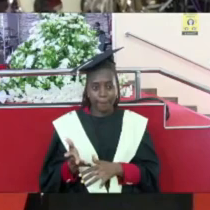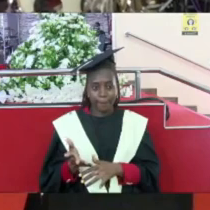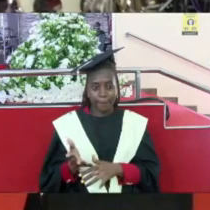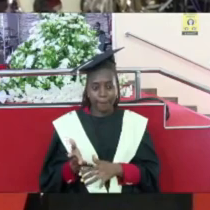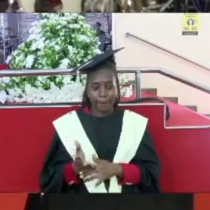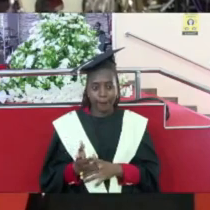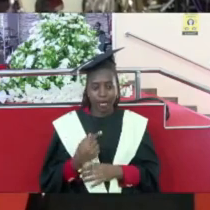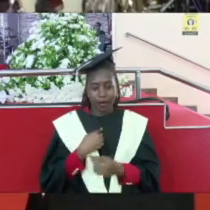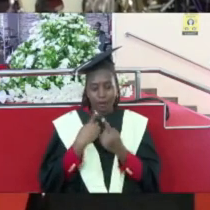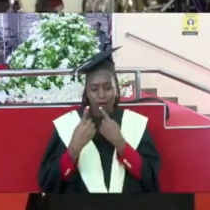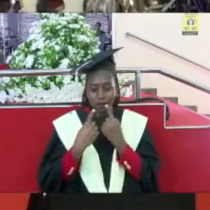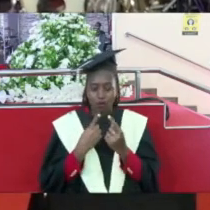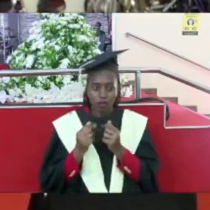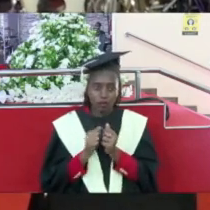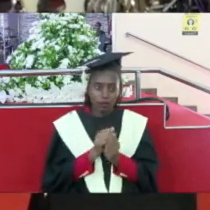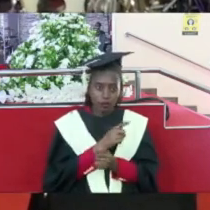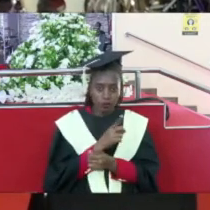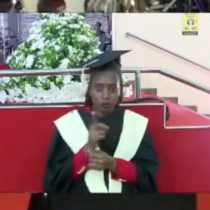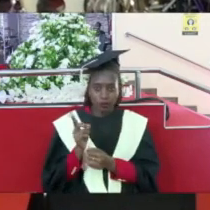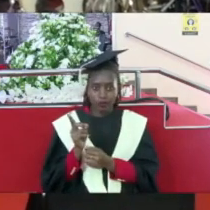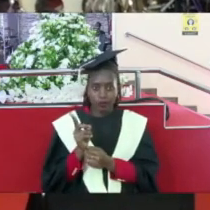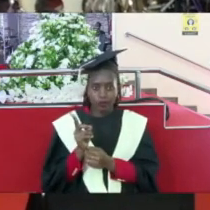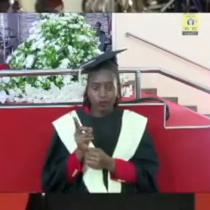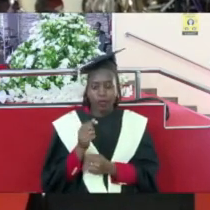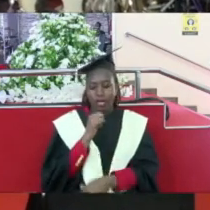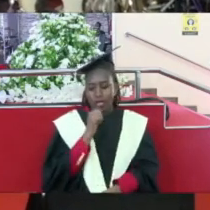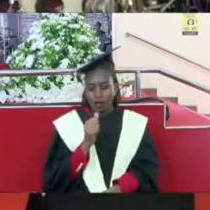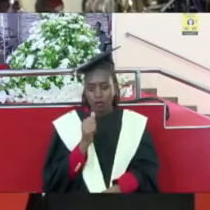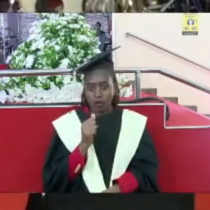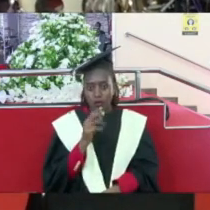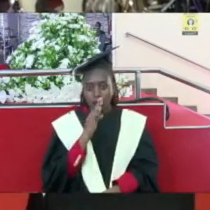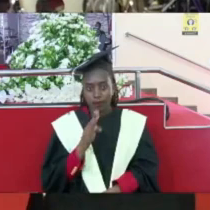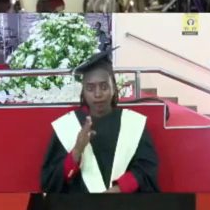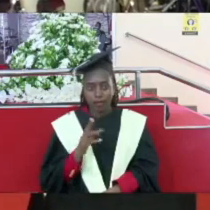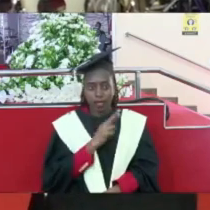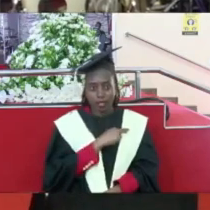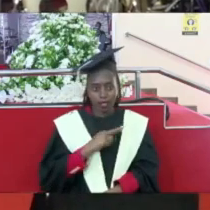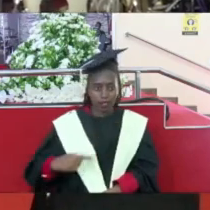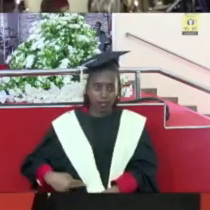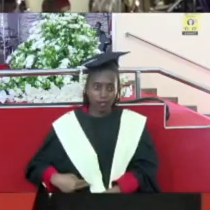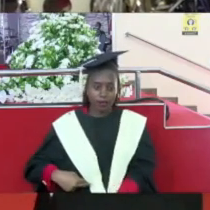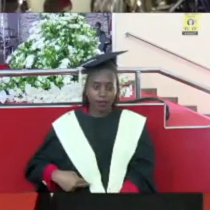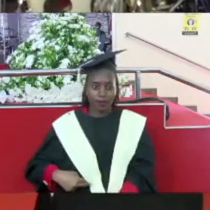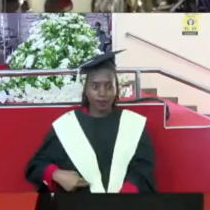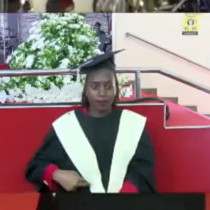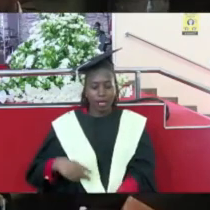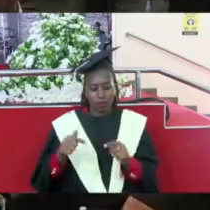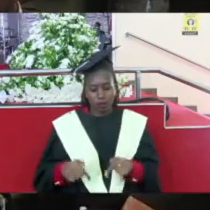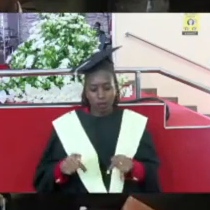I'm speaking to you. Don't be religious. Hebu leo